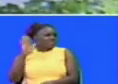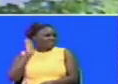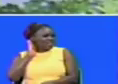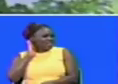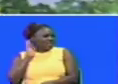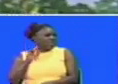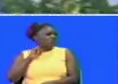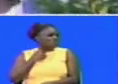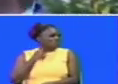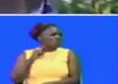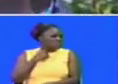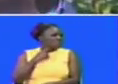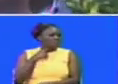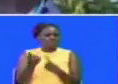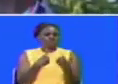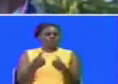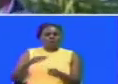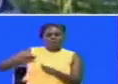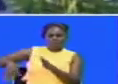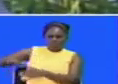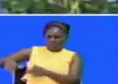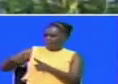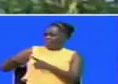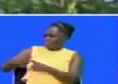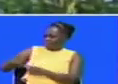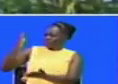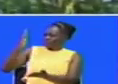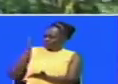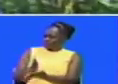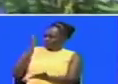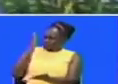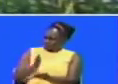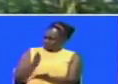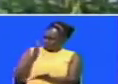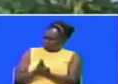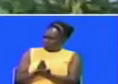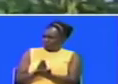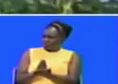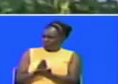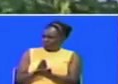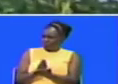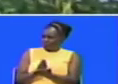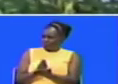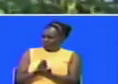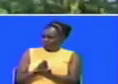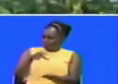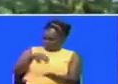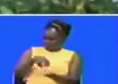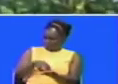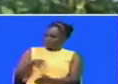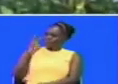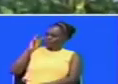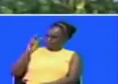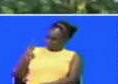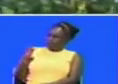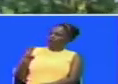them mentioned the other day at Bomas. But now when they will be at the storming stage, that is when we will now see